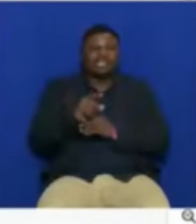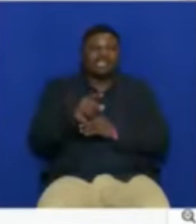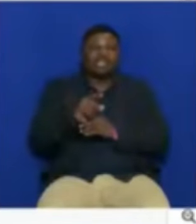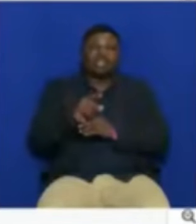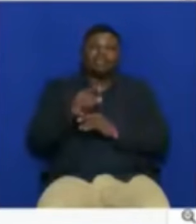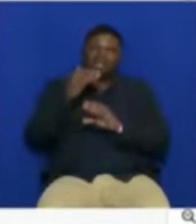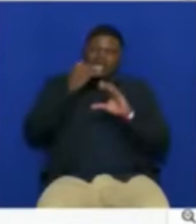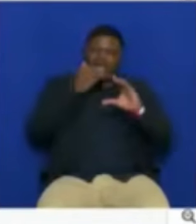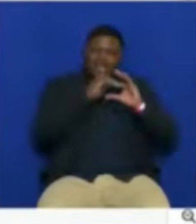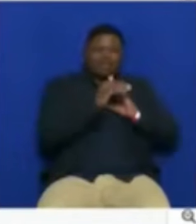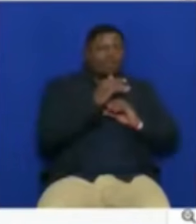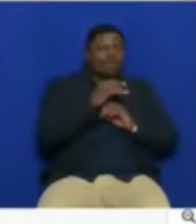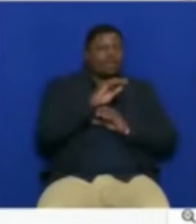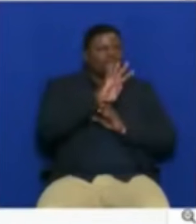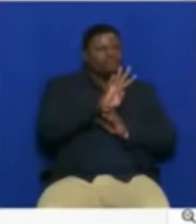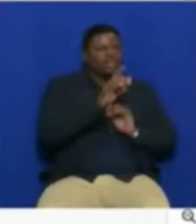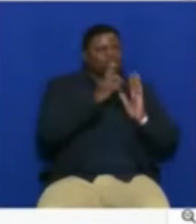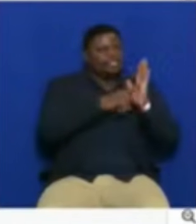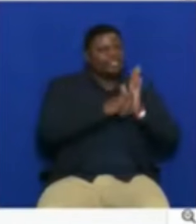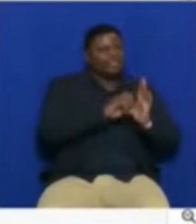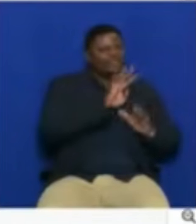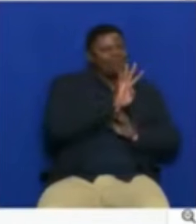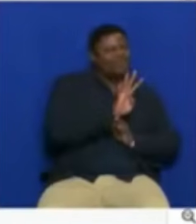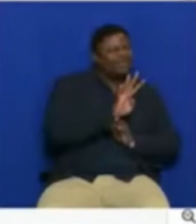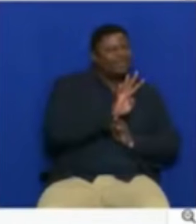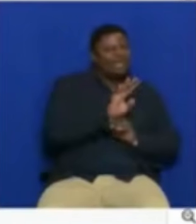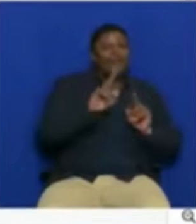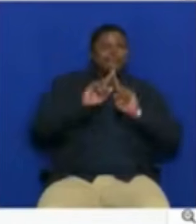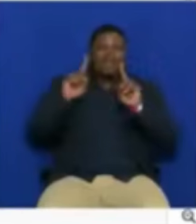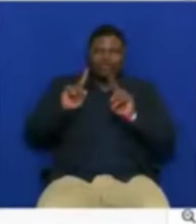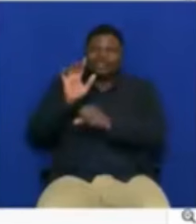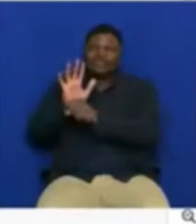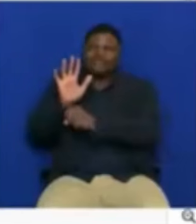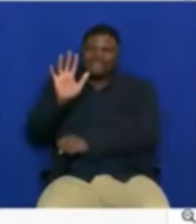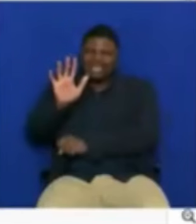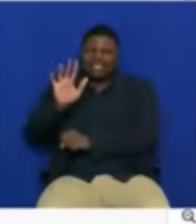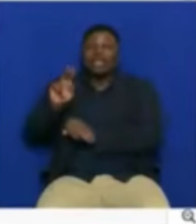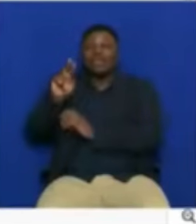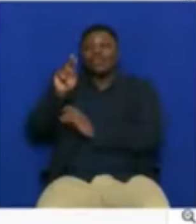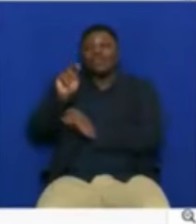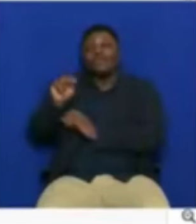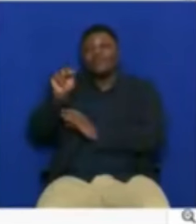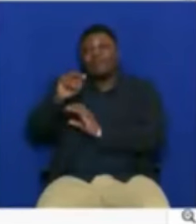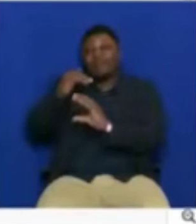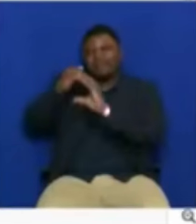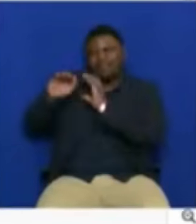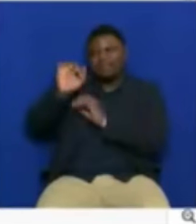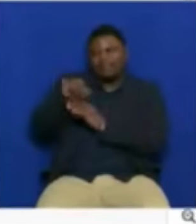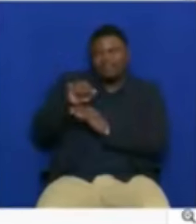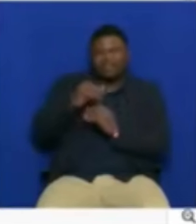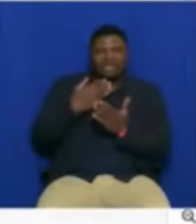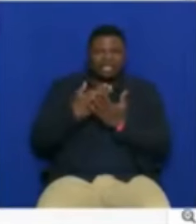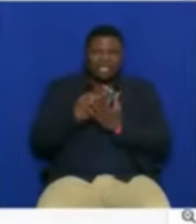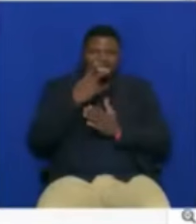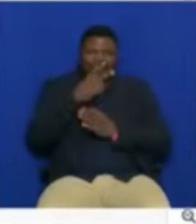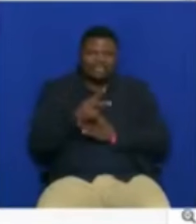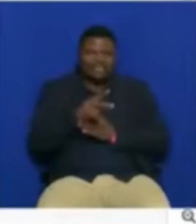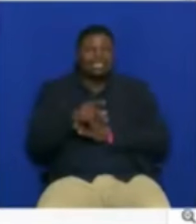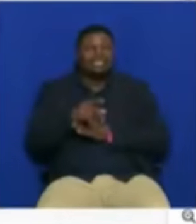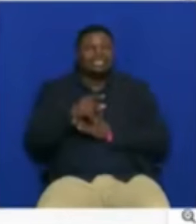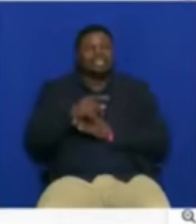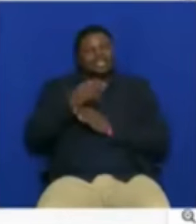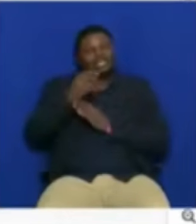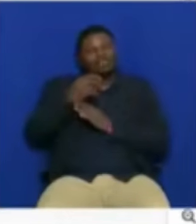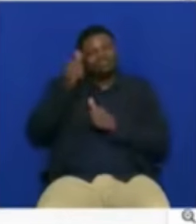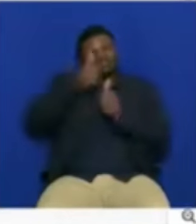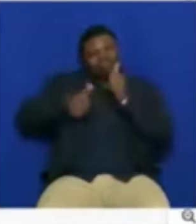November. You see that because General Sibia signs it on the 5th on 287, bottom of